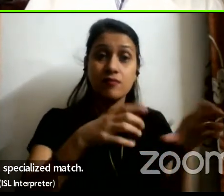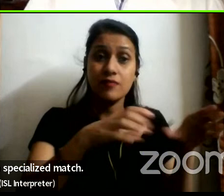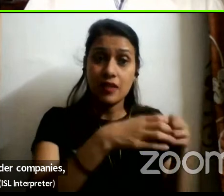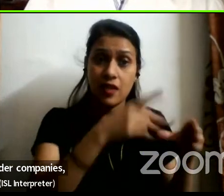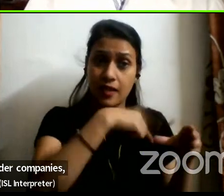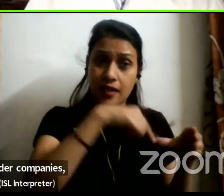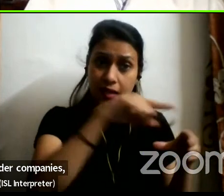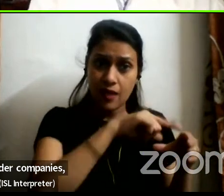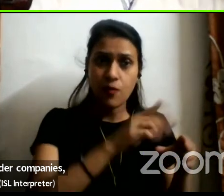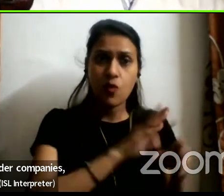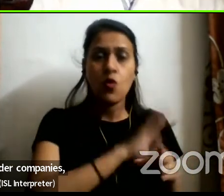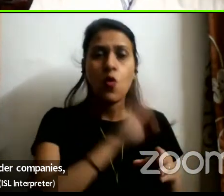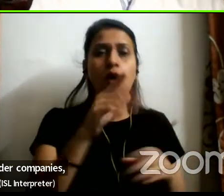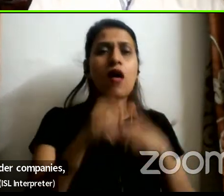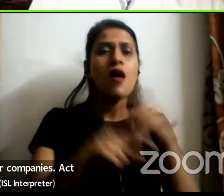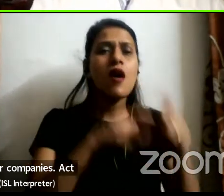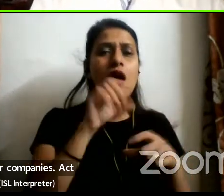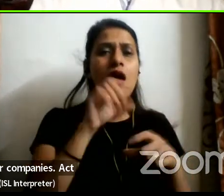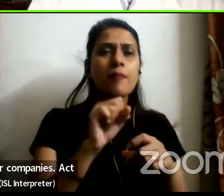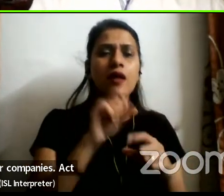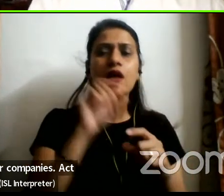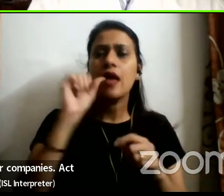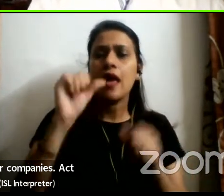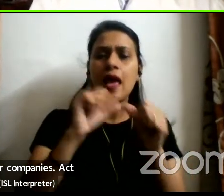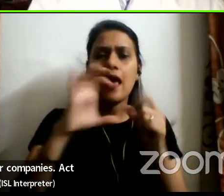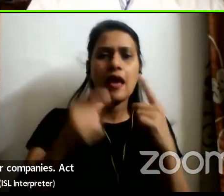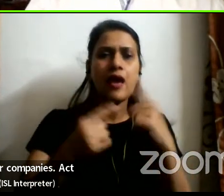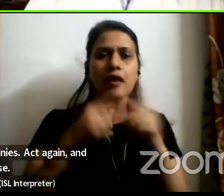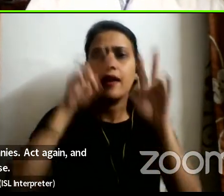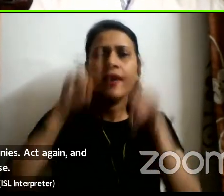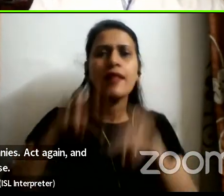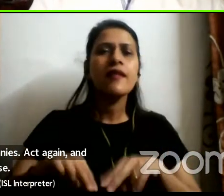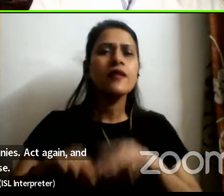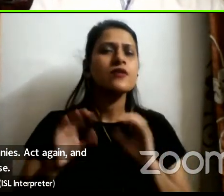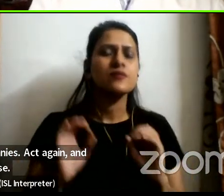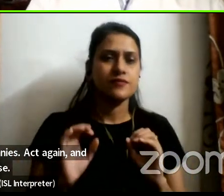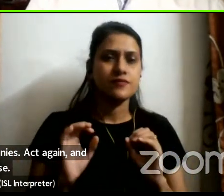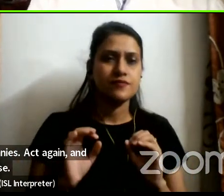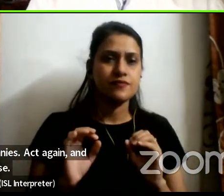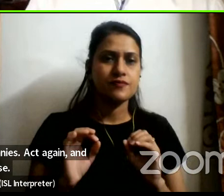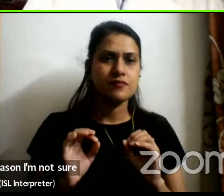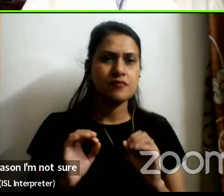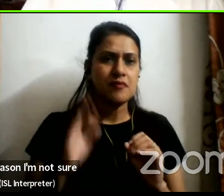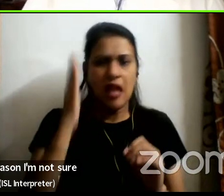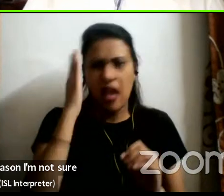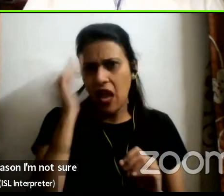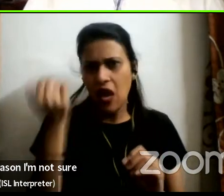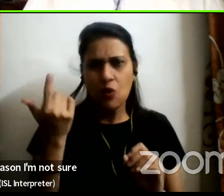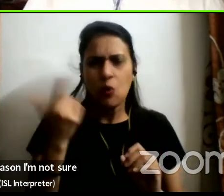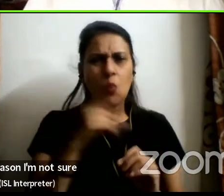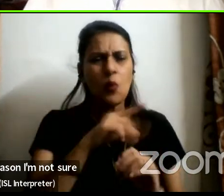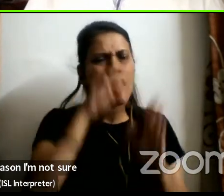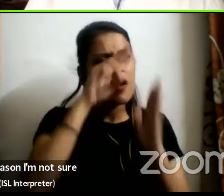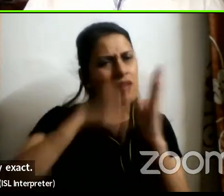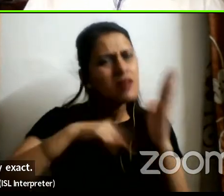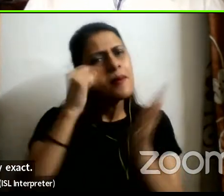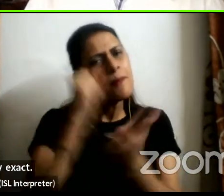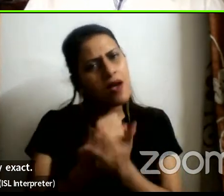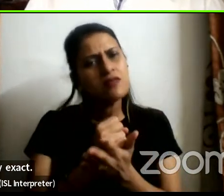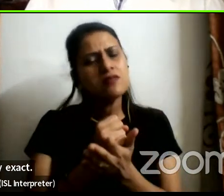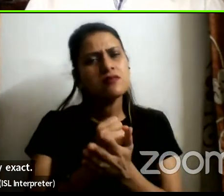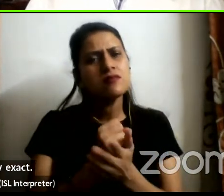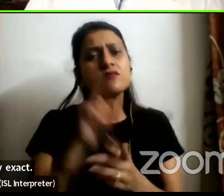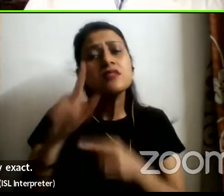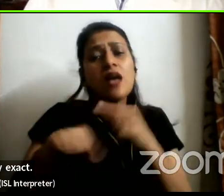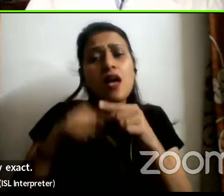I suppose competition lawyers don't read Companies Act for some reason. I'm not sure why they don't read Companies Act, but Companies Act again talks about how